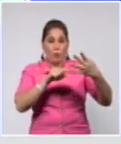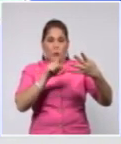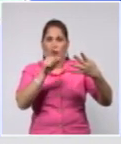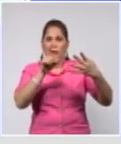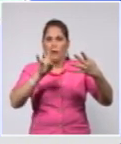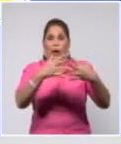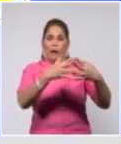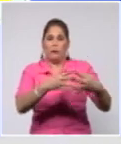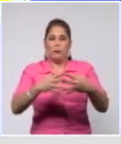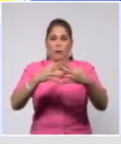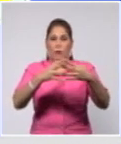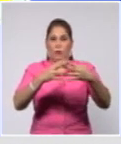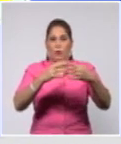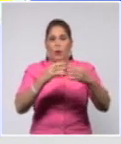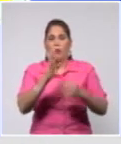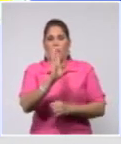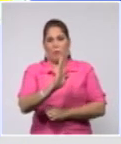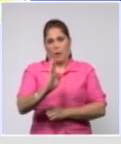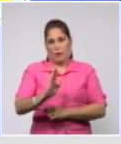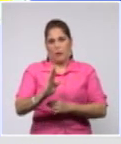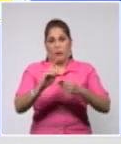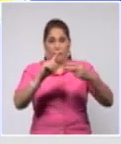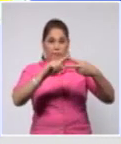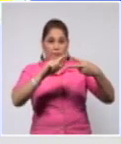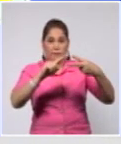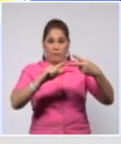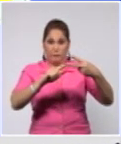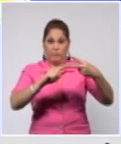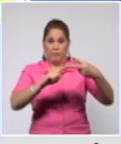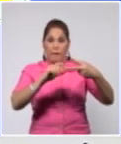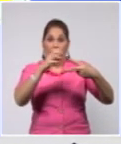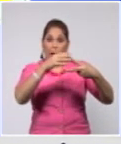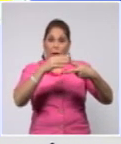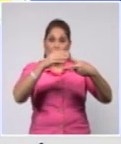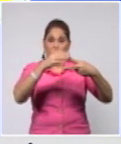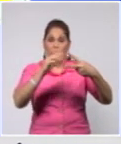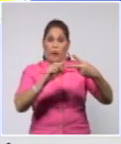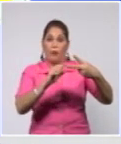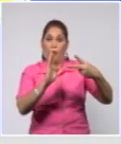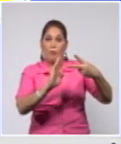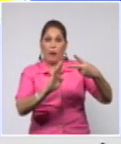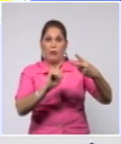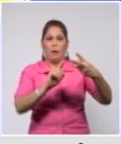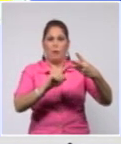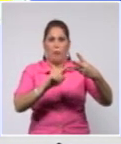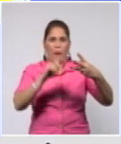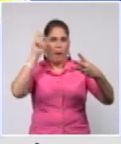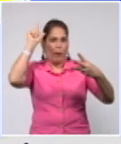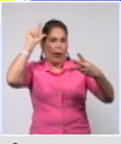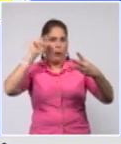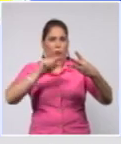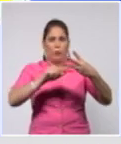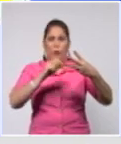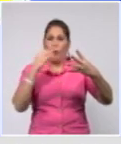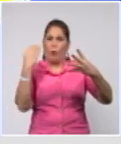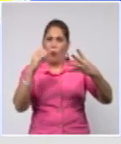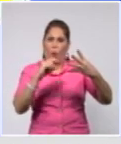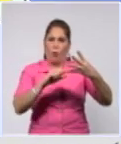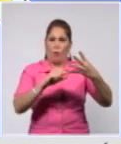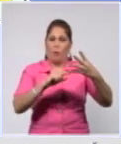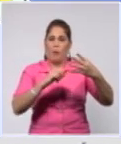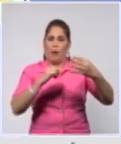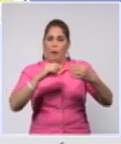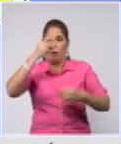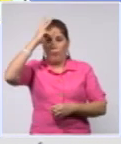19,799 deaths. From the Americas, after the United States and Brazil, comes